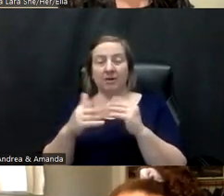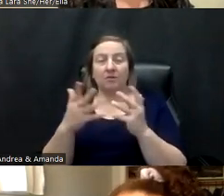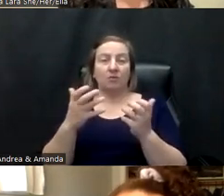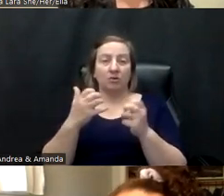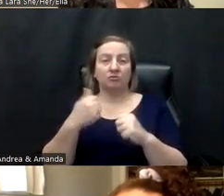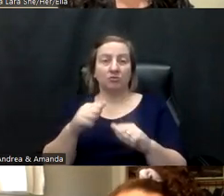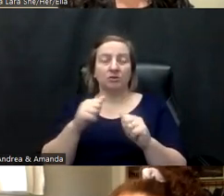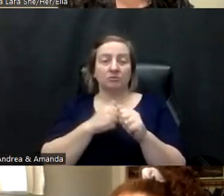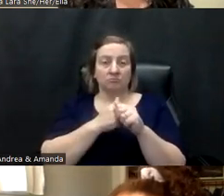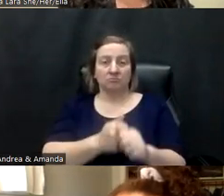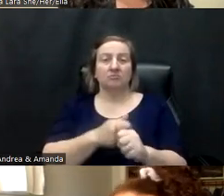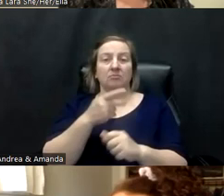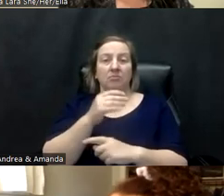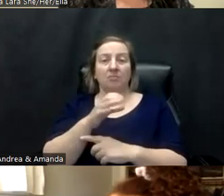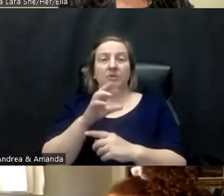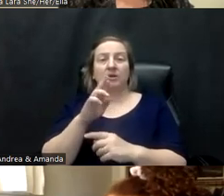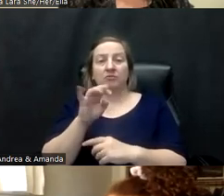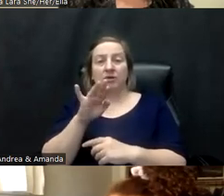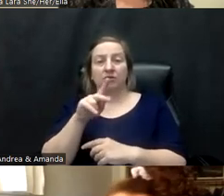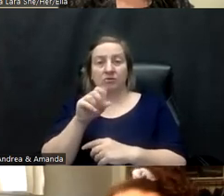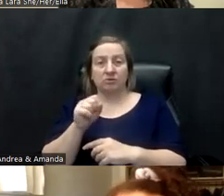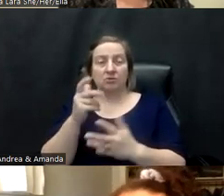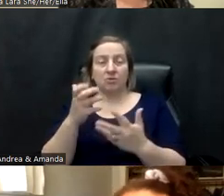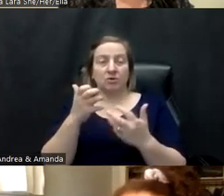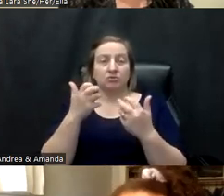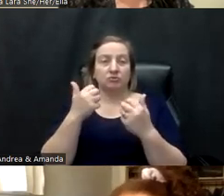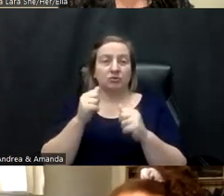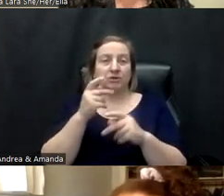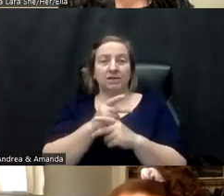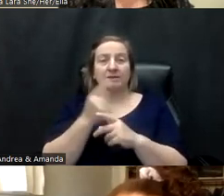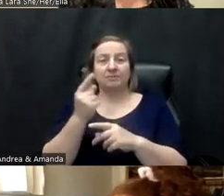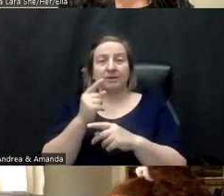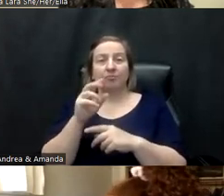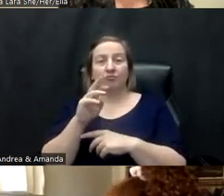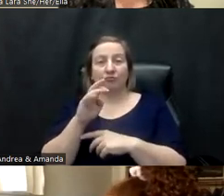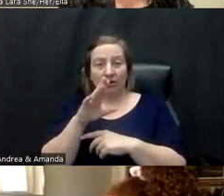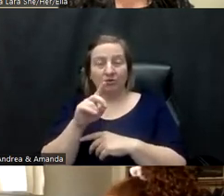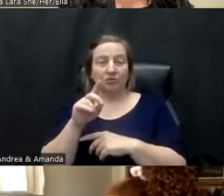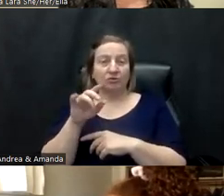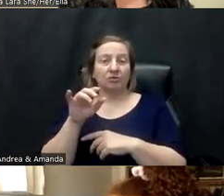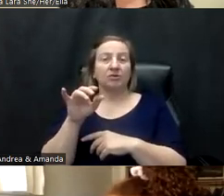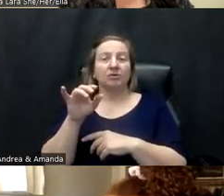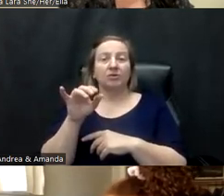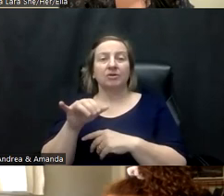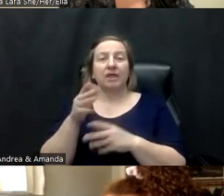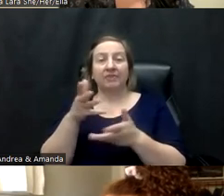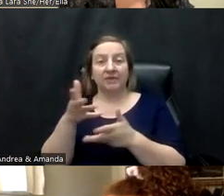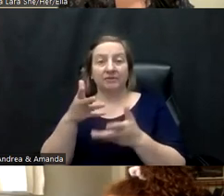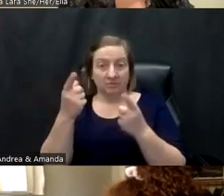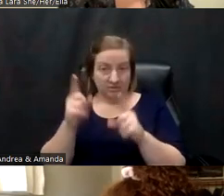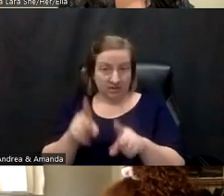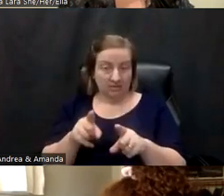in compliance with public records. And we want to try to keep some record of the fact that, you know, this interaction happened.